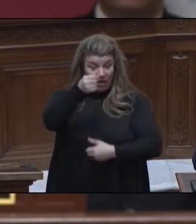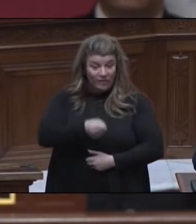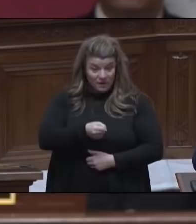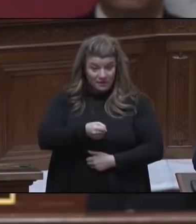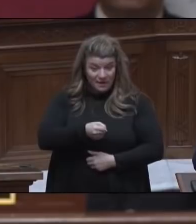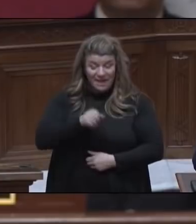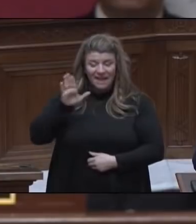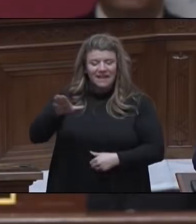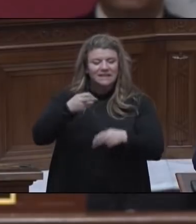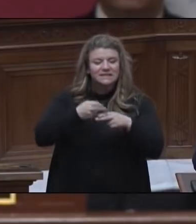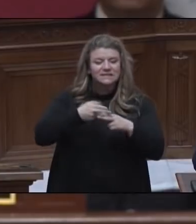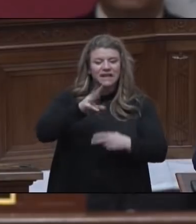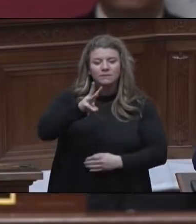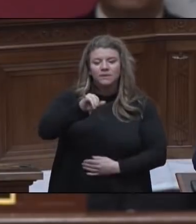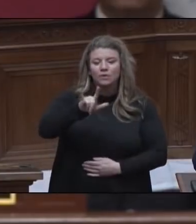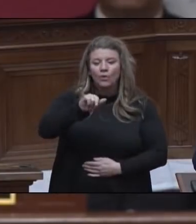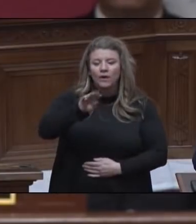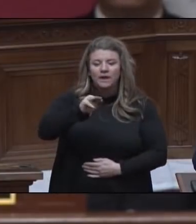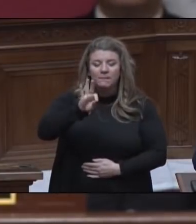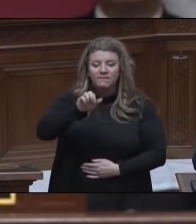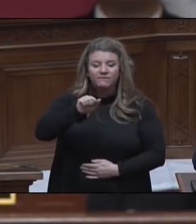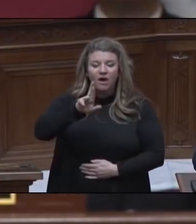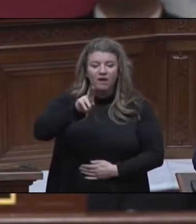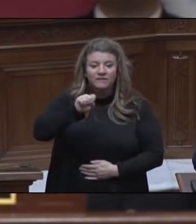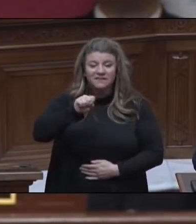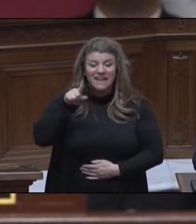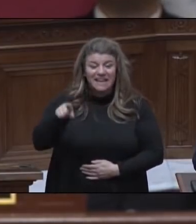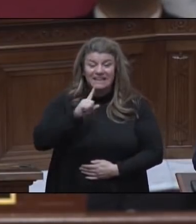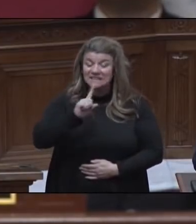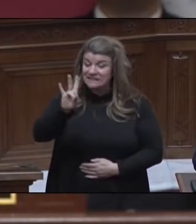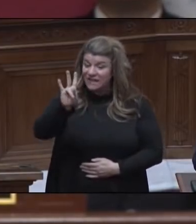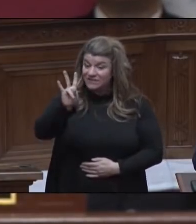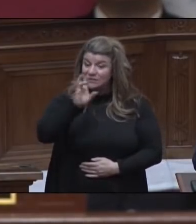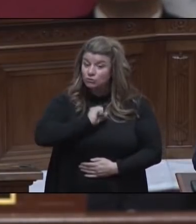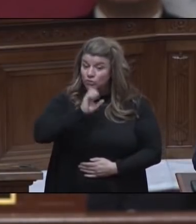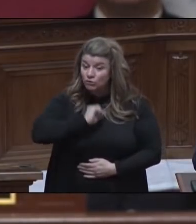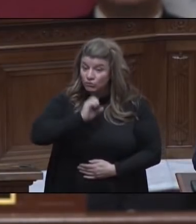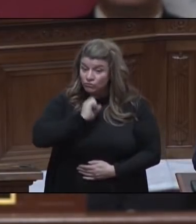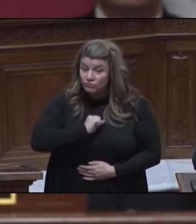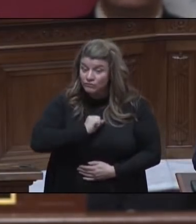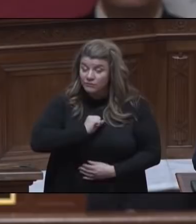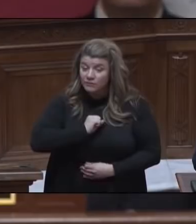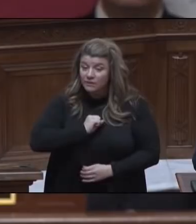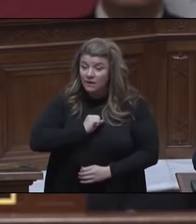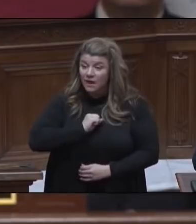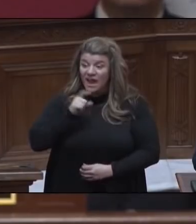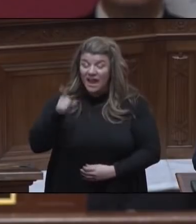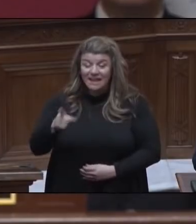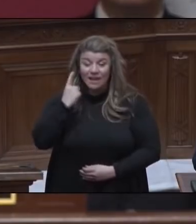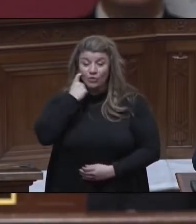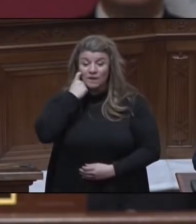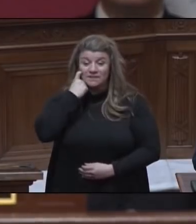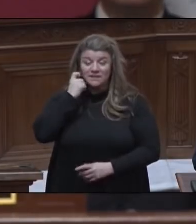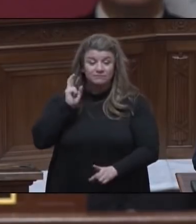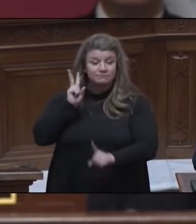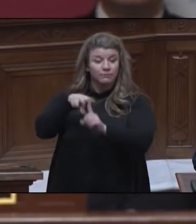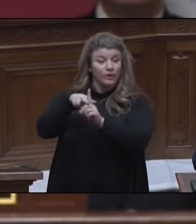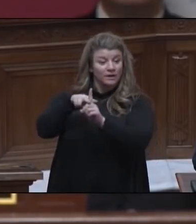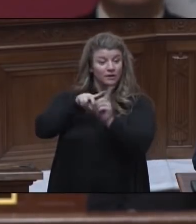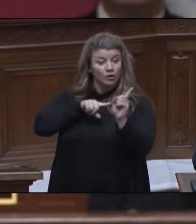His name is William Farkas. He's 17 years old. and he just got appointed to West